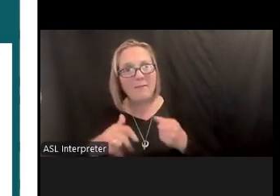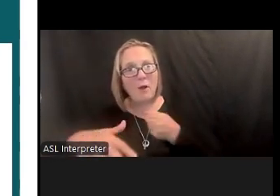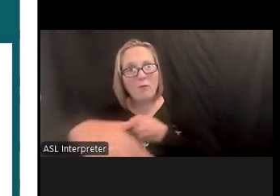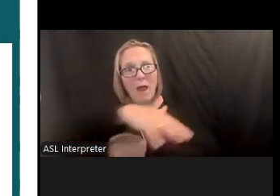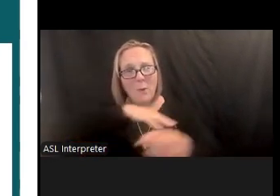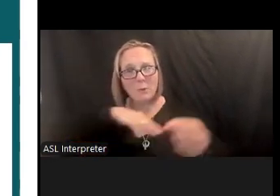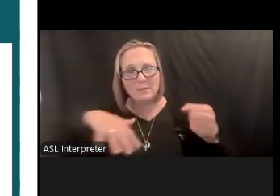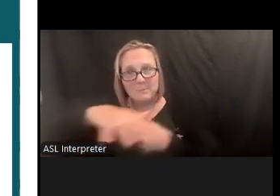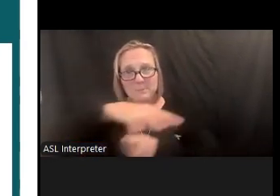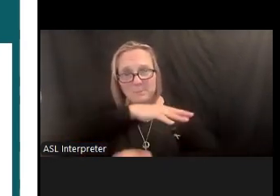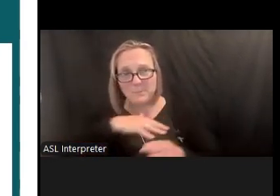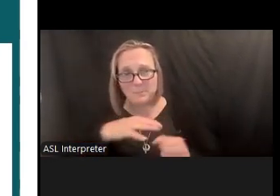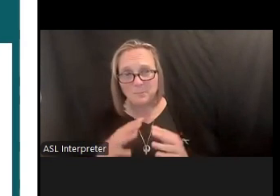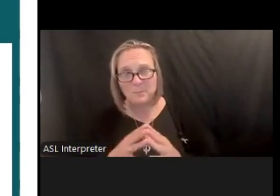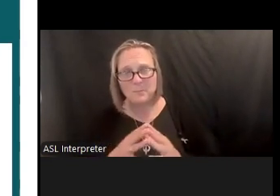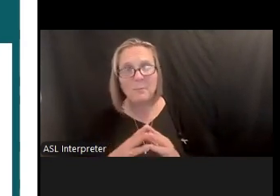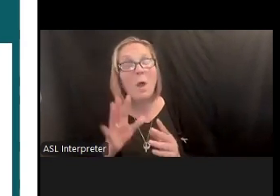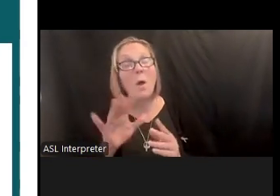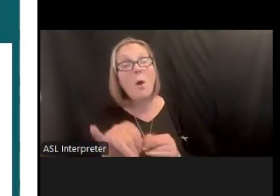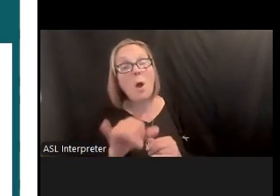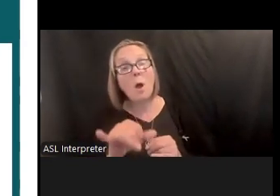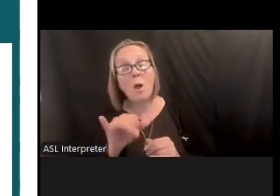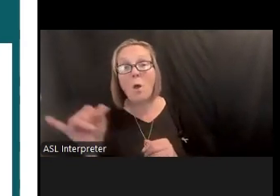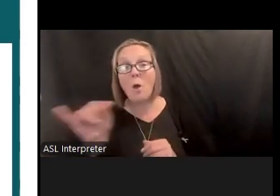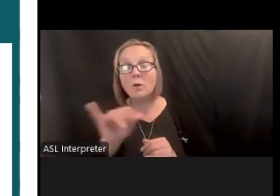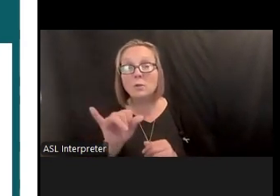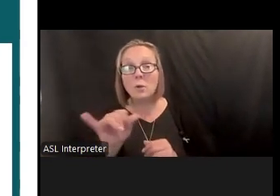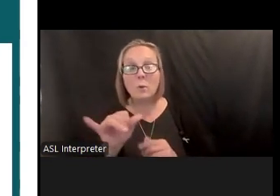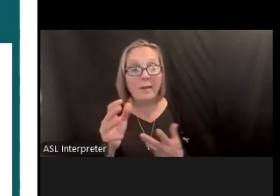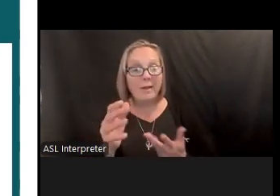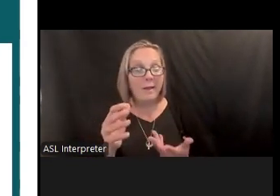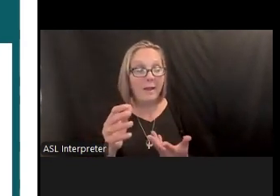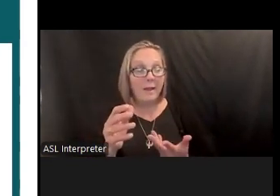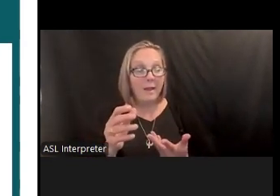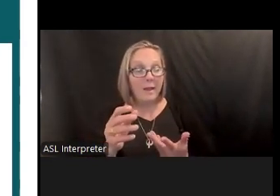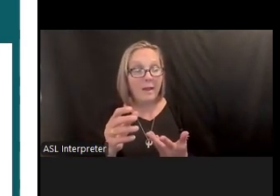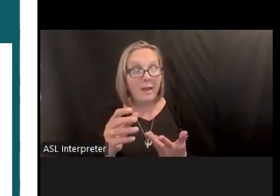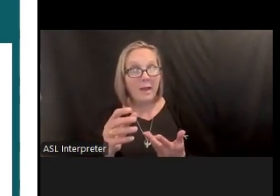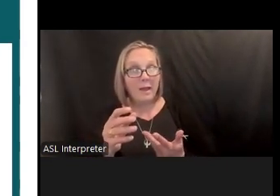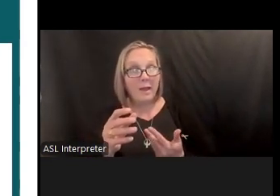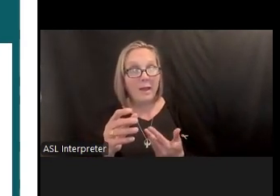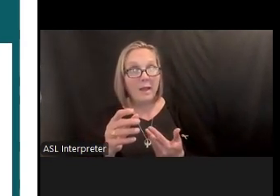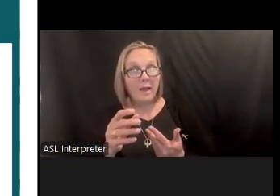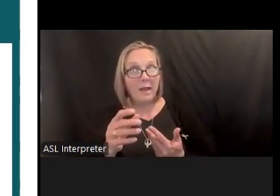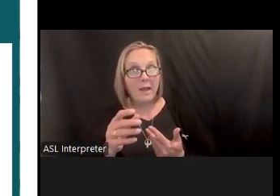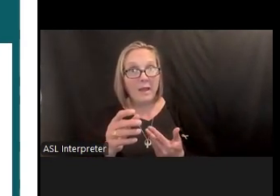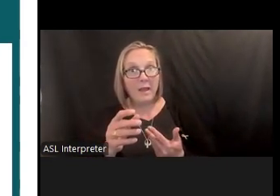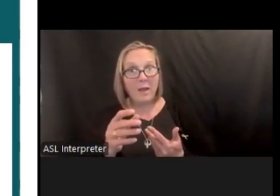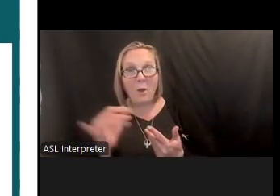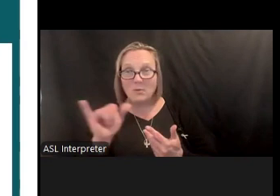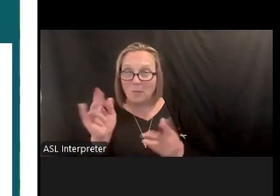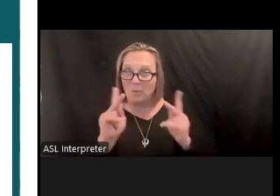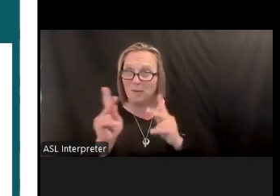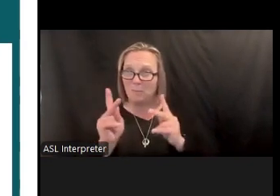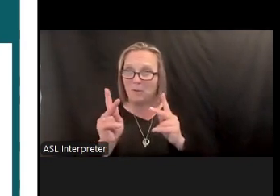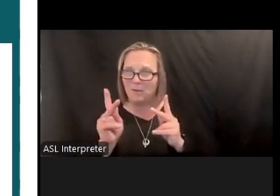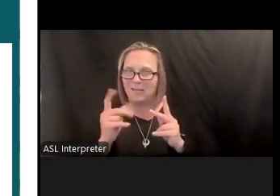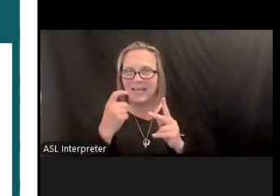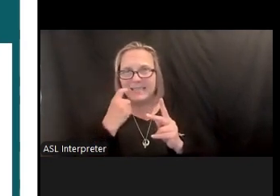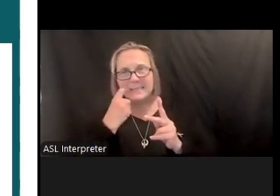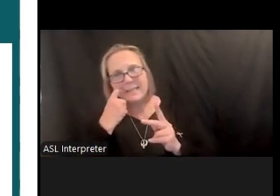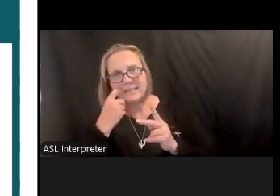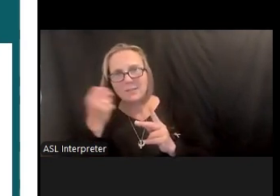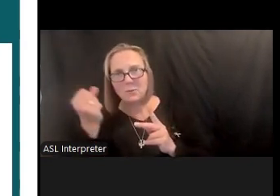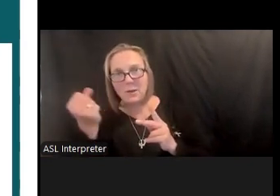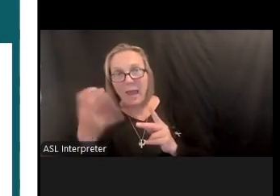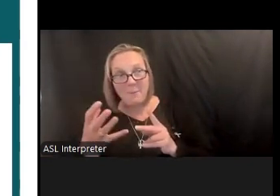And also, bringing stuff that is going to affect people into addictions of gambling and things of that nature. I